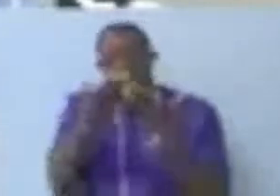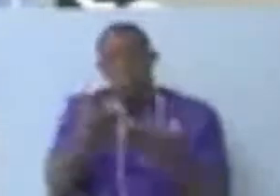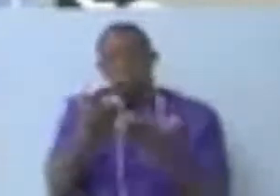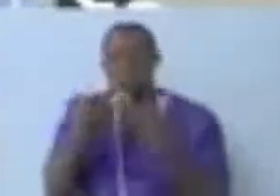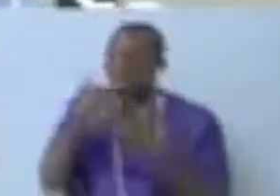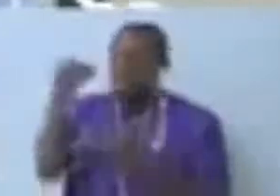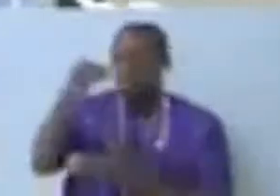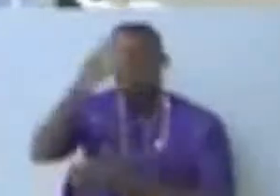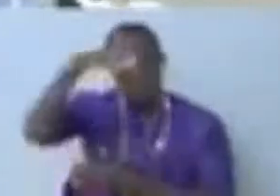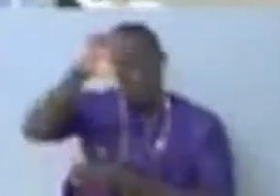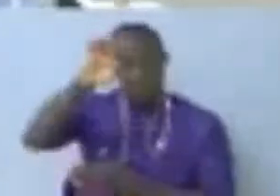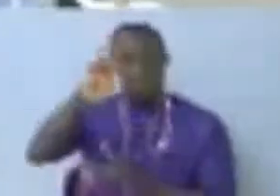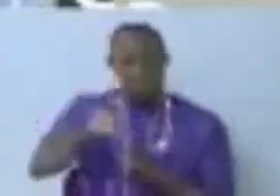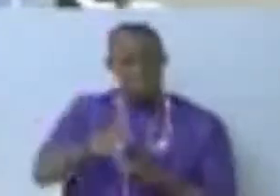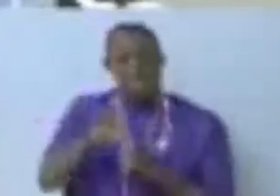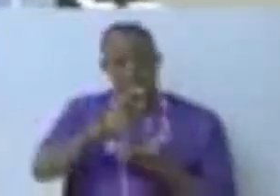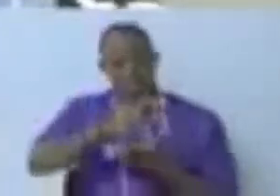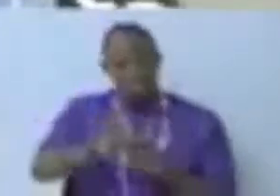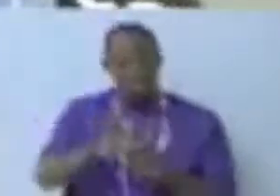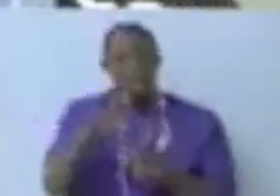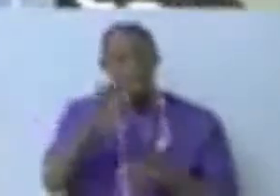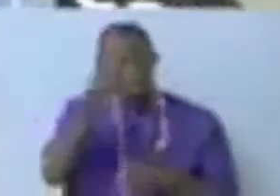a question which is